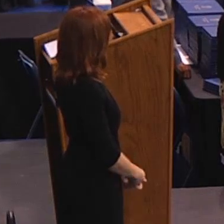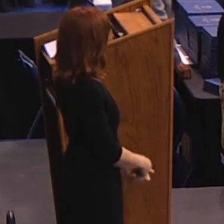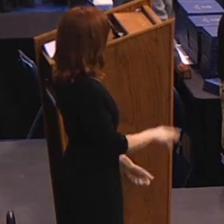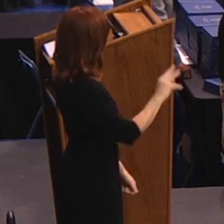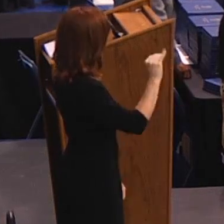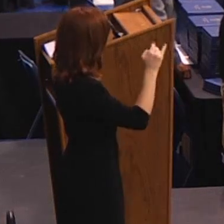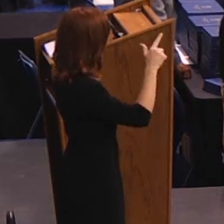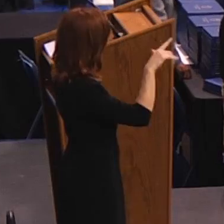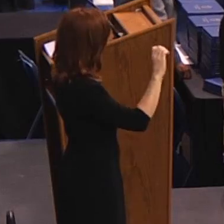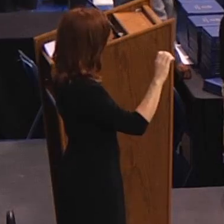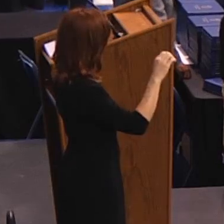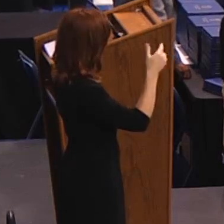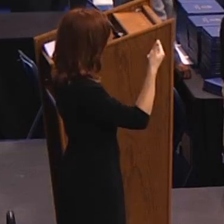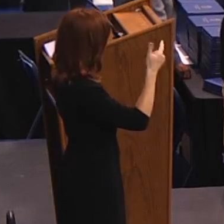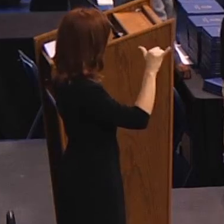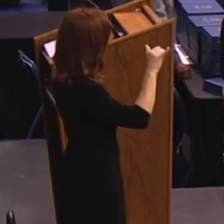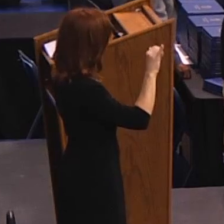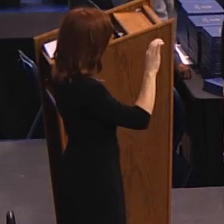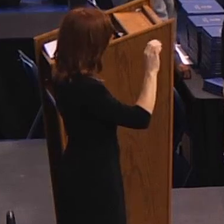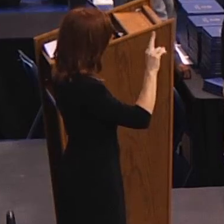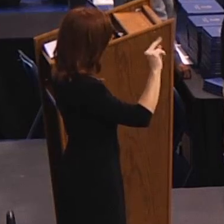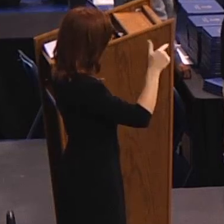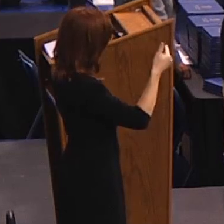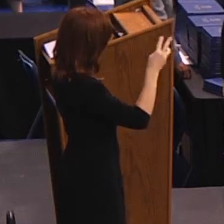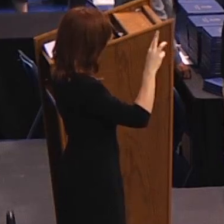Michelle Renee Youngblood, nursing.